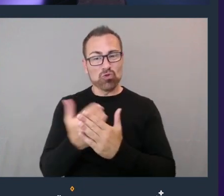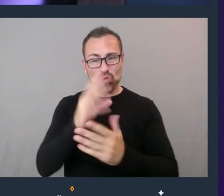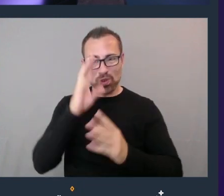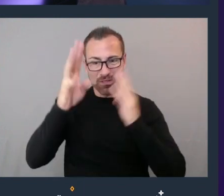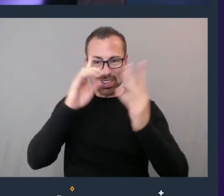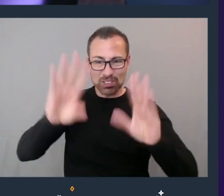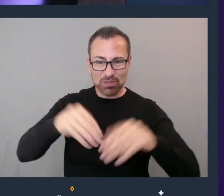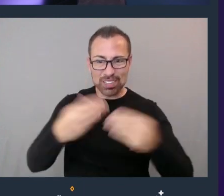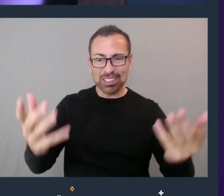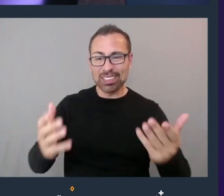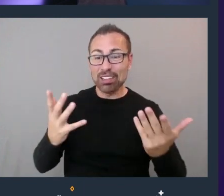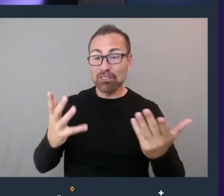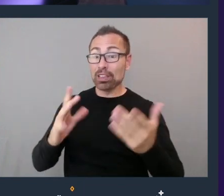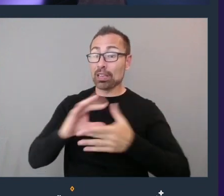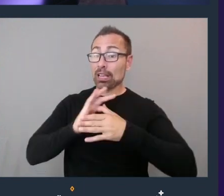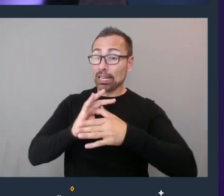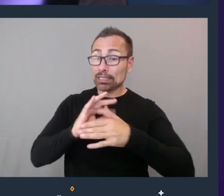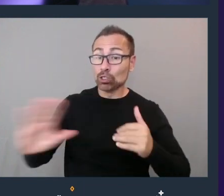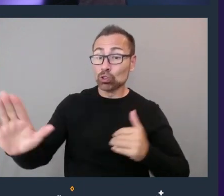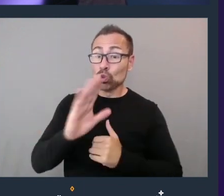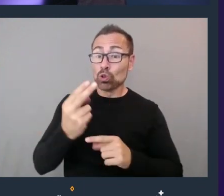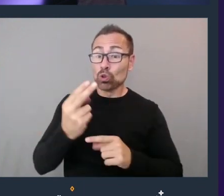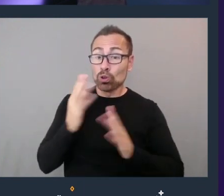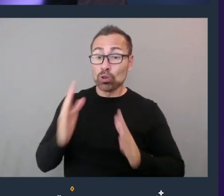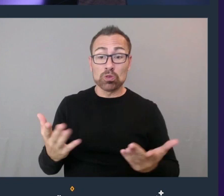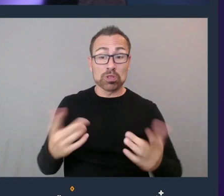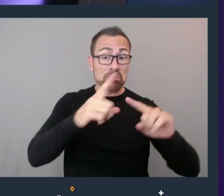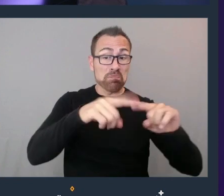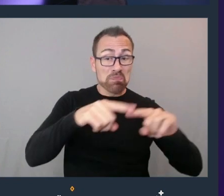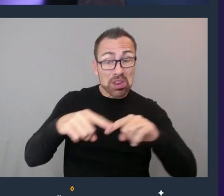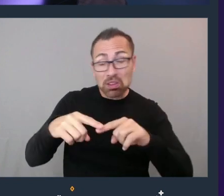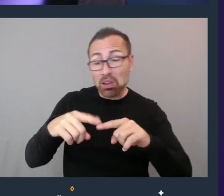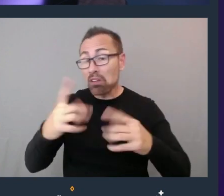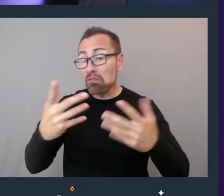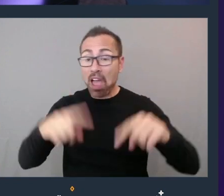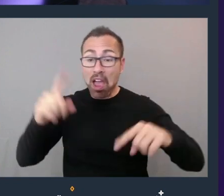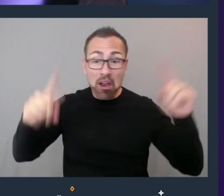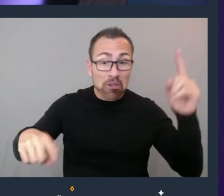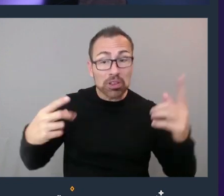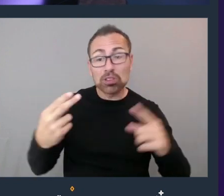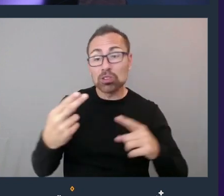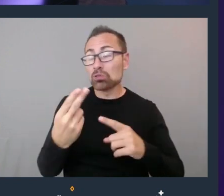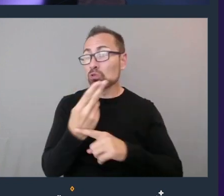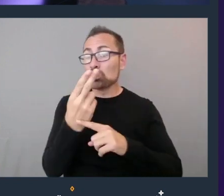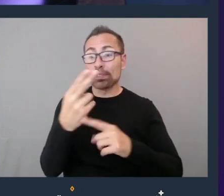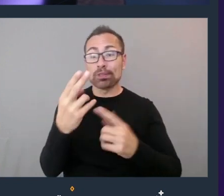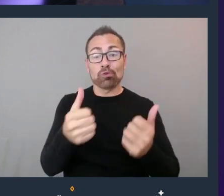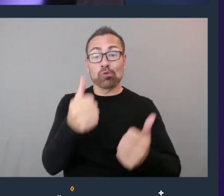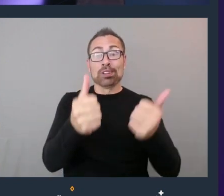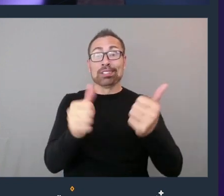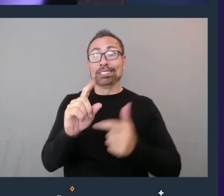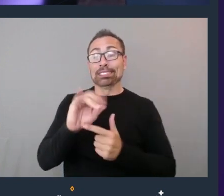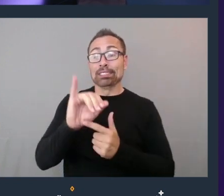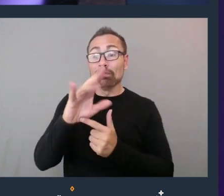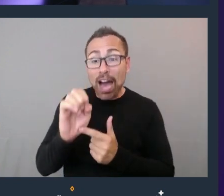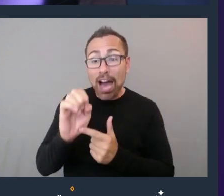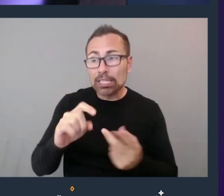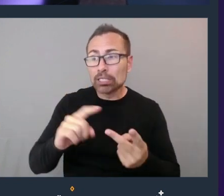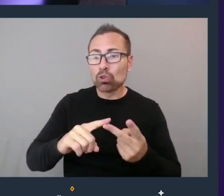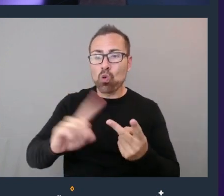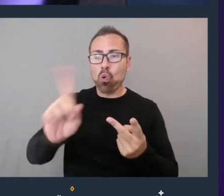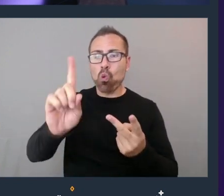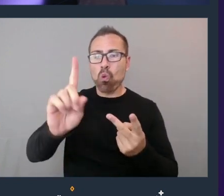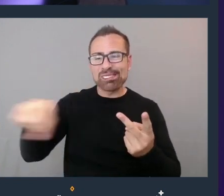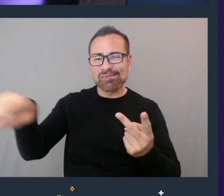all the various characteristics, such as what device they're accessing the content from or the country that they might be visiting from. The